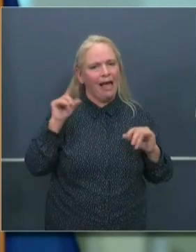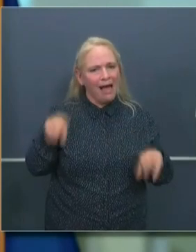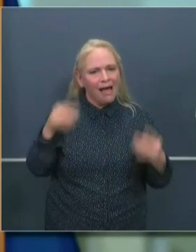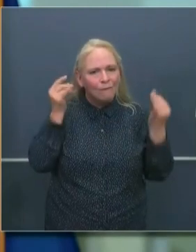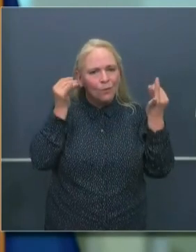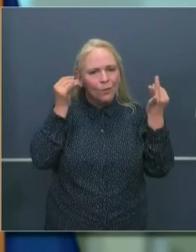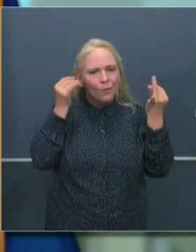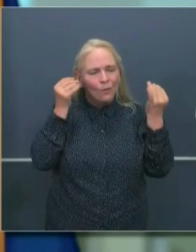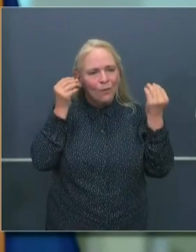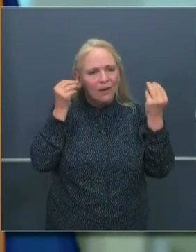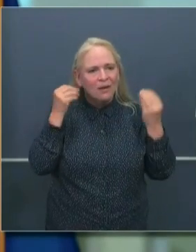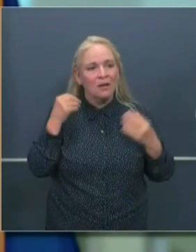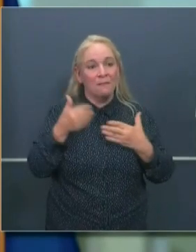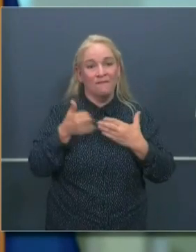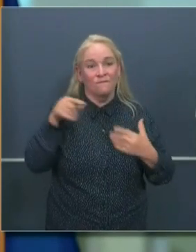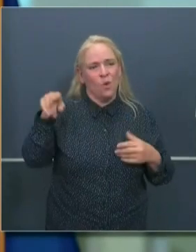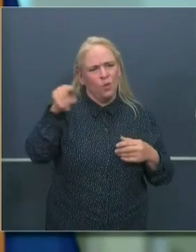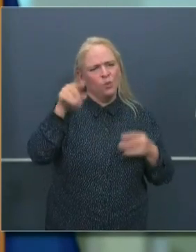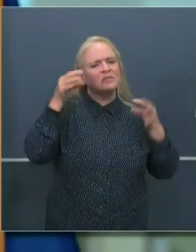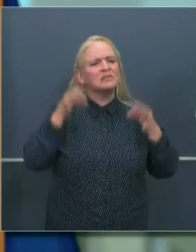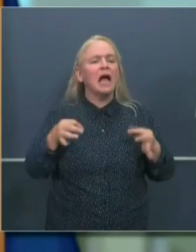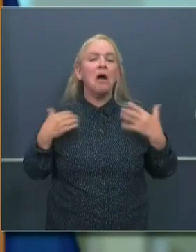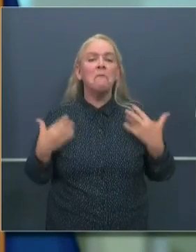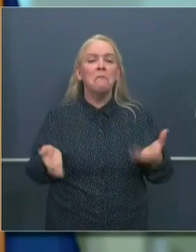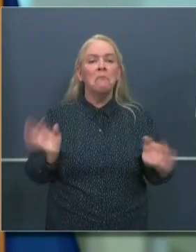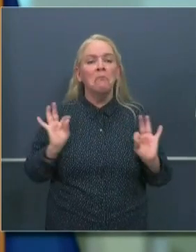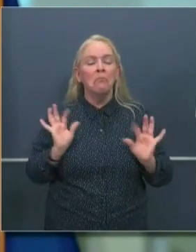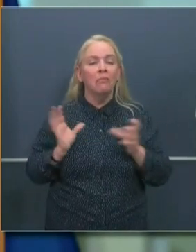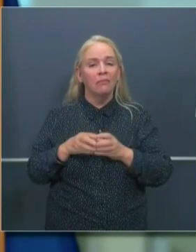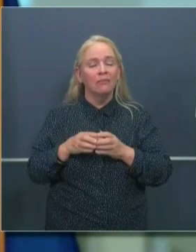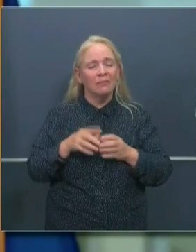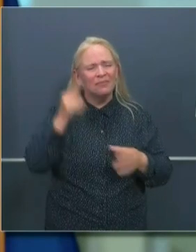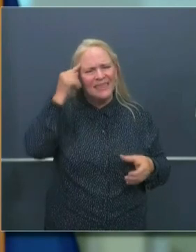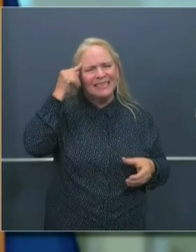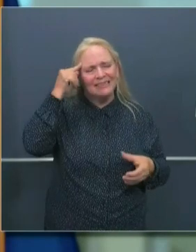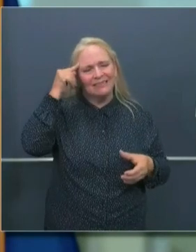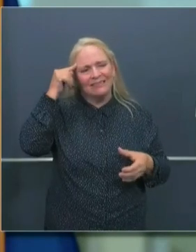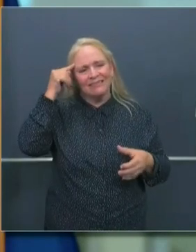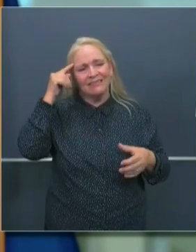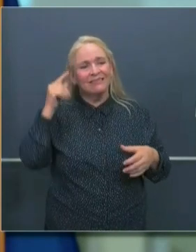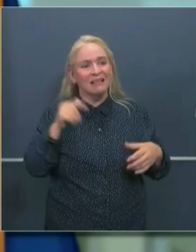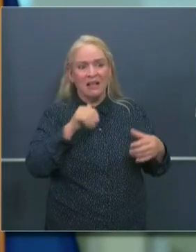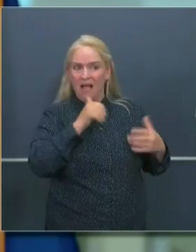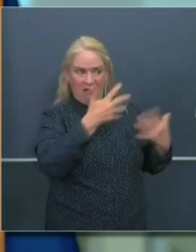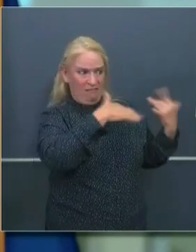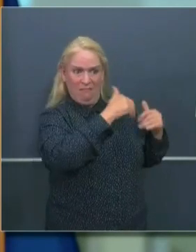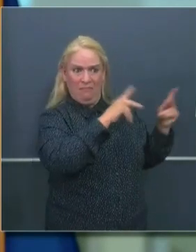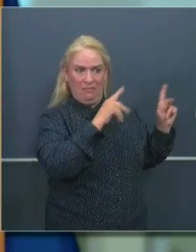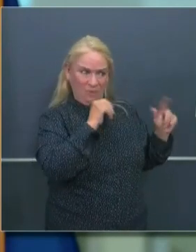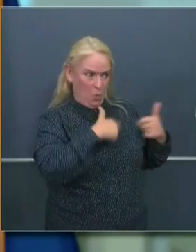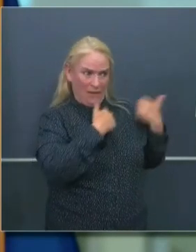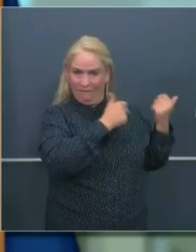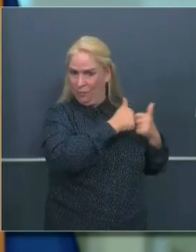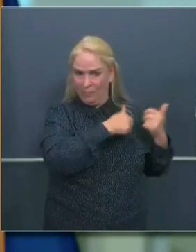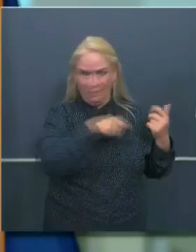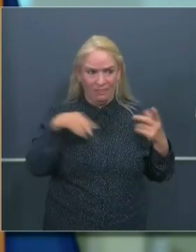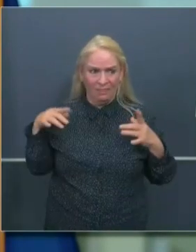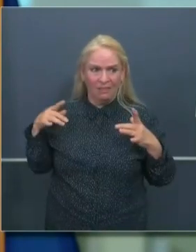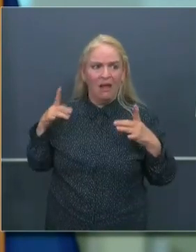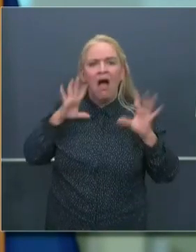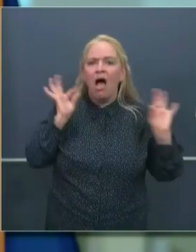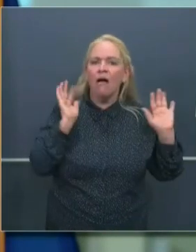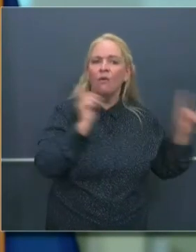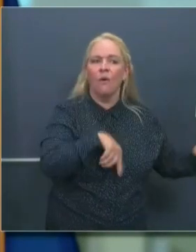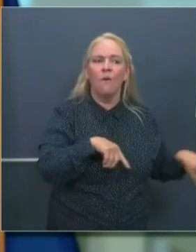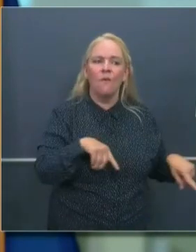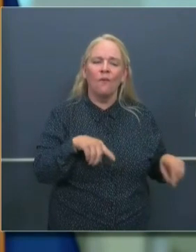perhaps, with members of your family or strangers or neighbors you haven't been with in some time over the course of the weekend. And just consider one of those stats